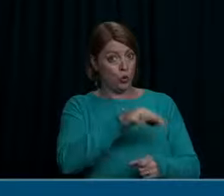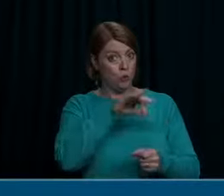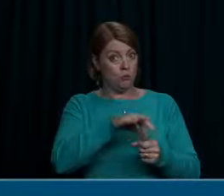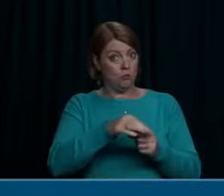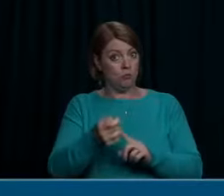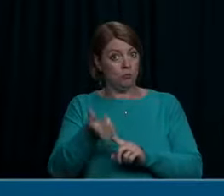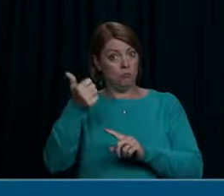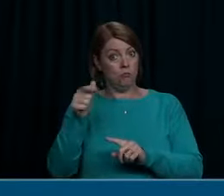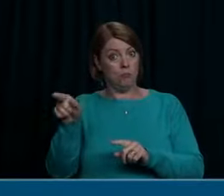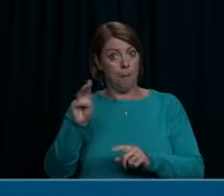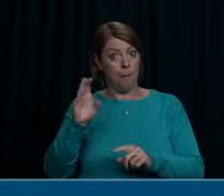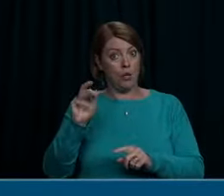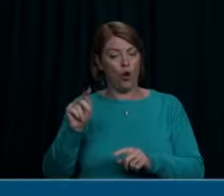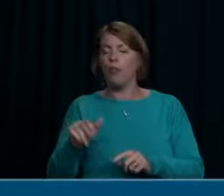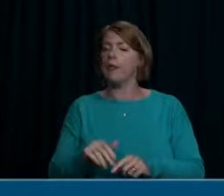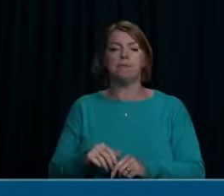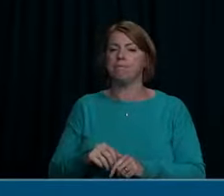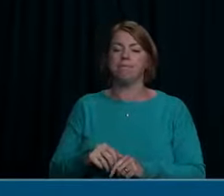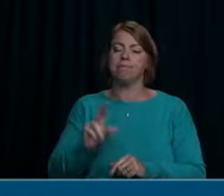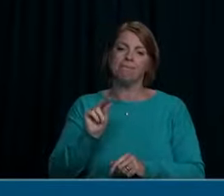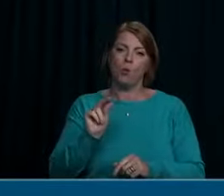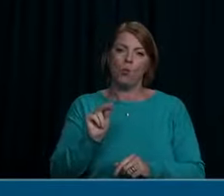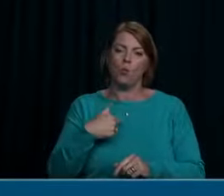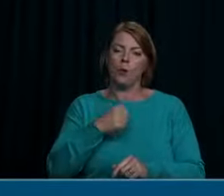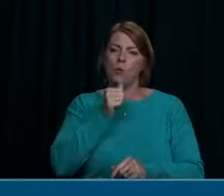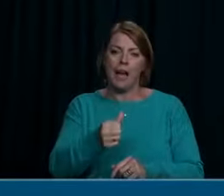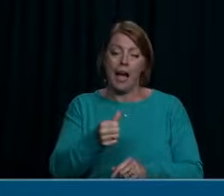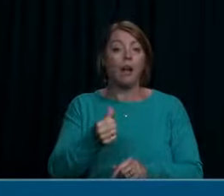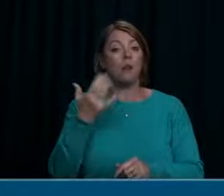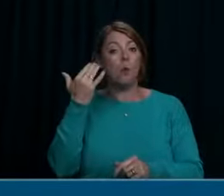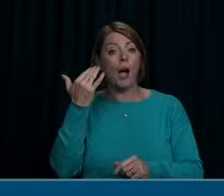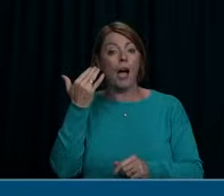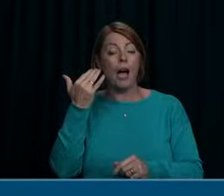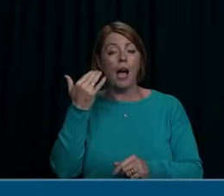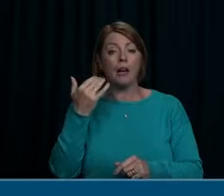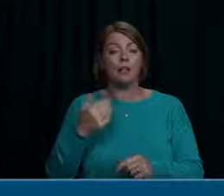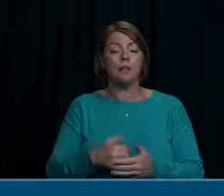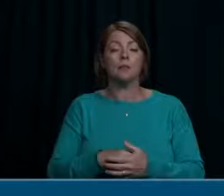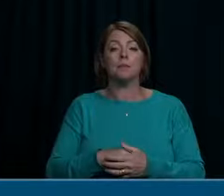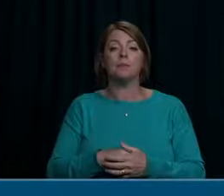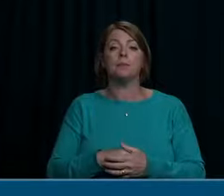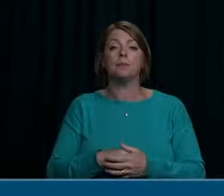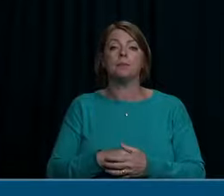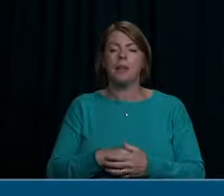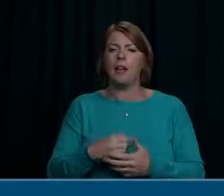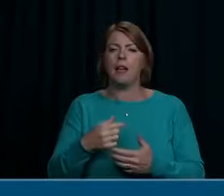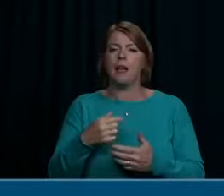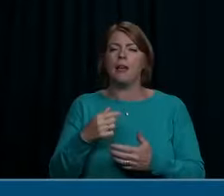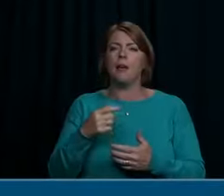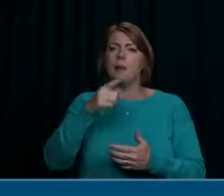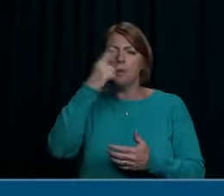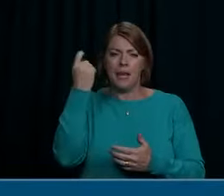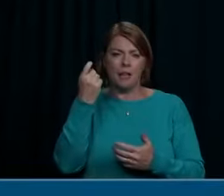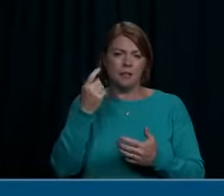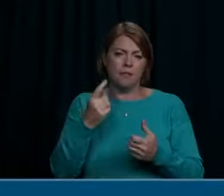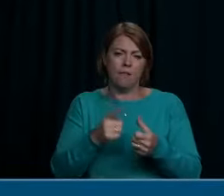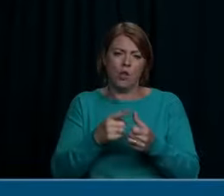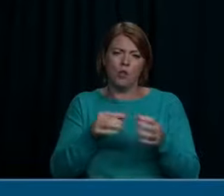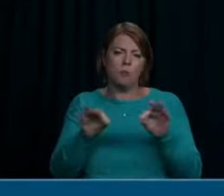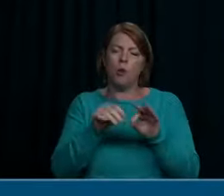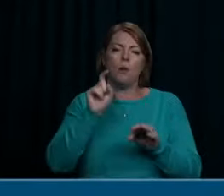McCarthy? No, I would not. The reason I say I wouldn't go that far, because number one, we got to stop the